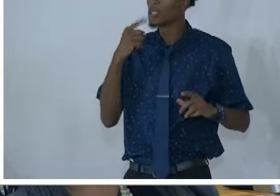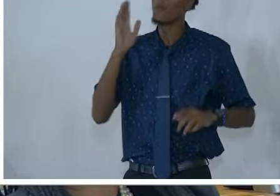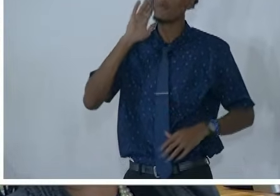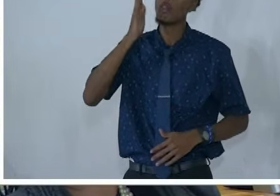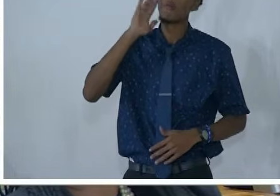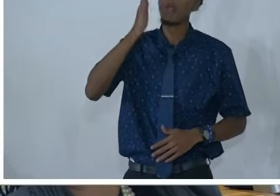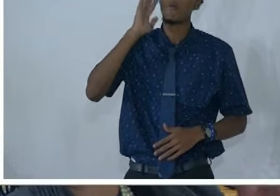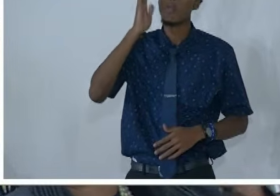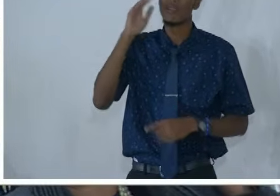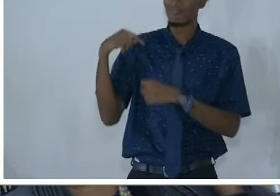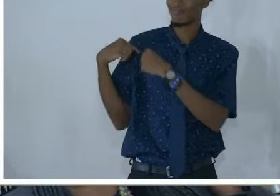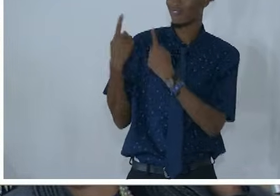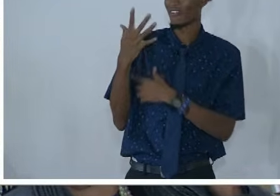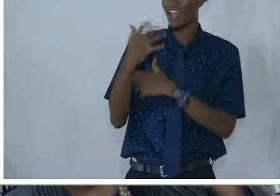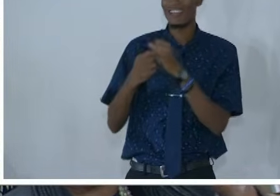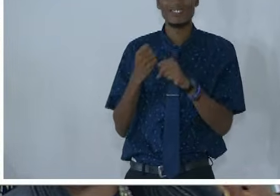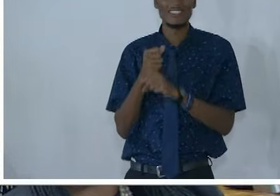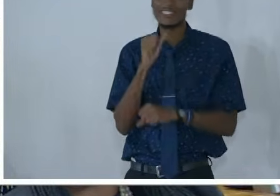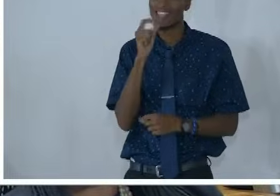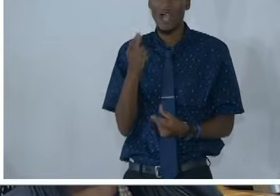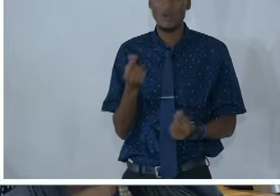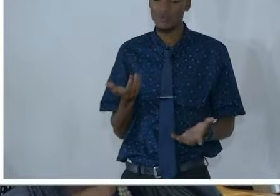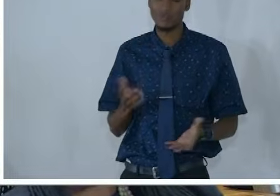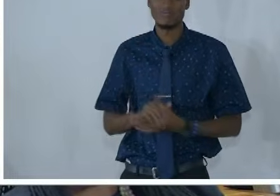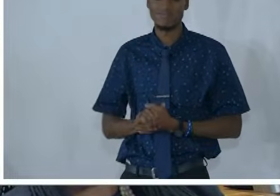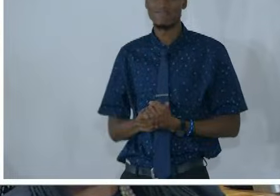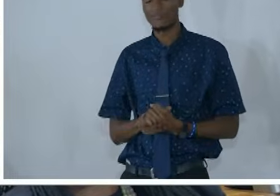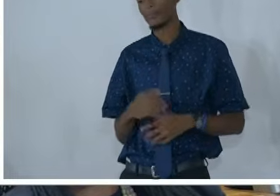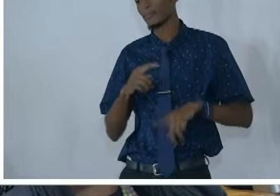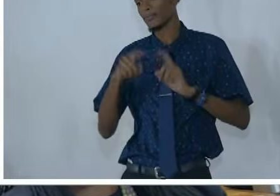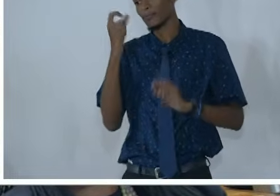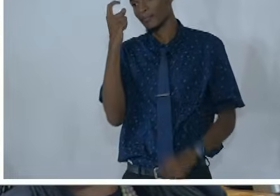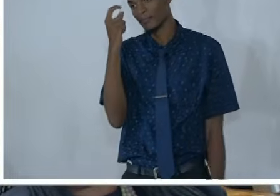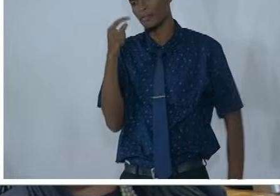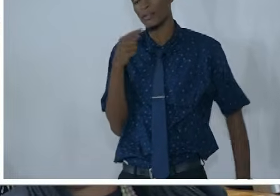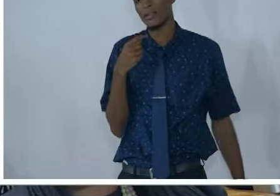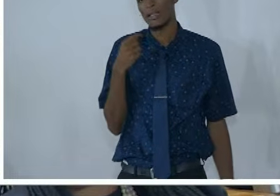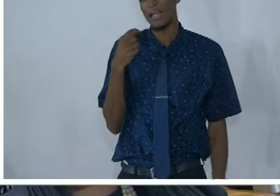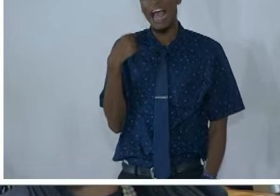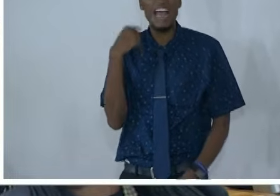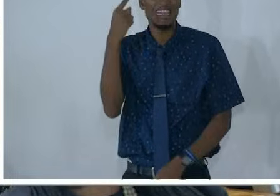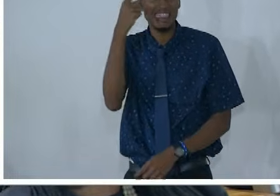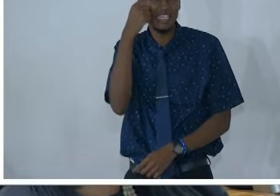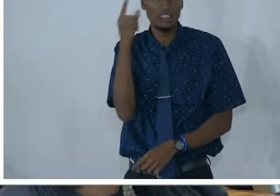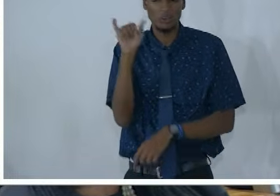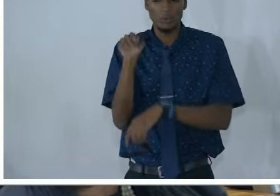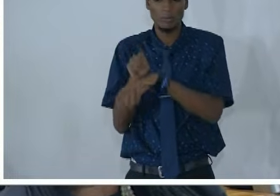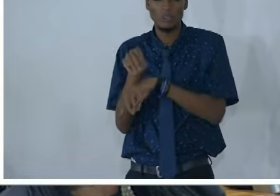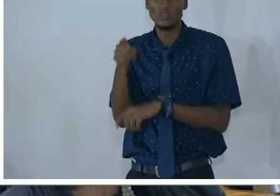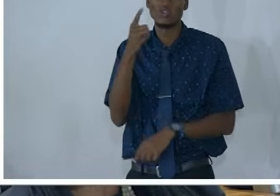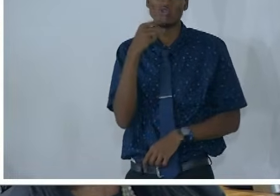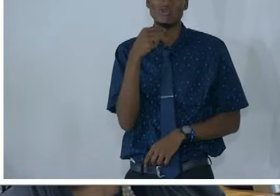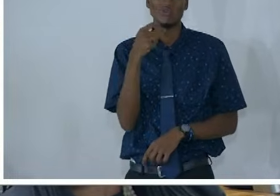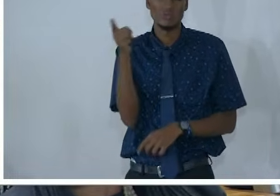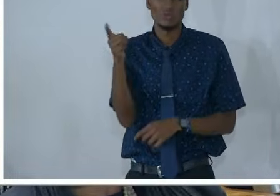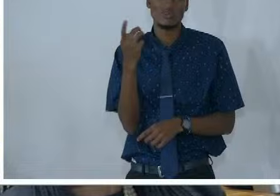years. Minister, I think that you have been a little bit soft on the